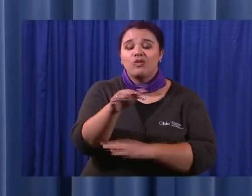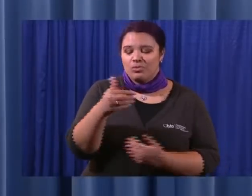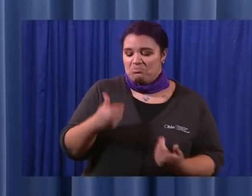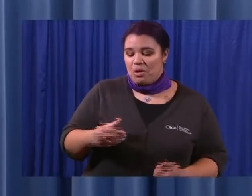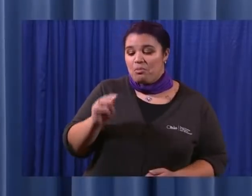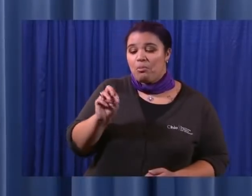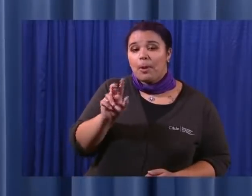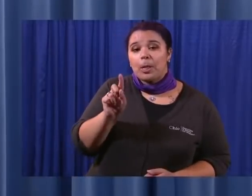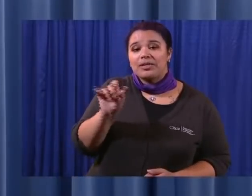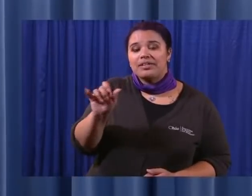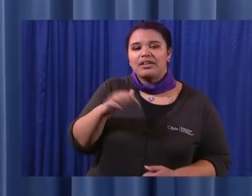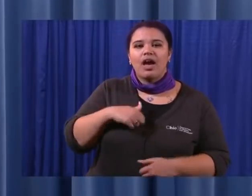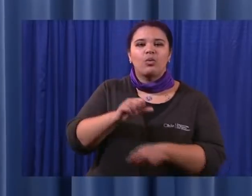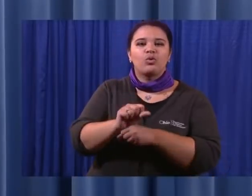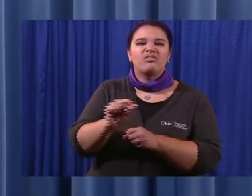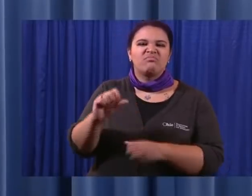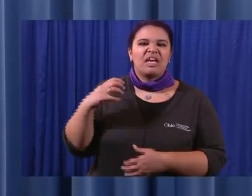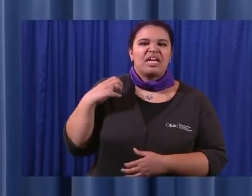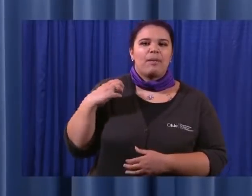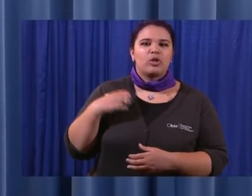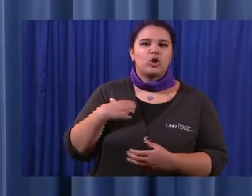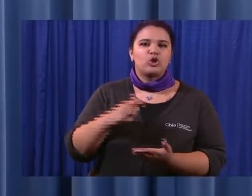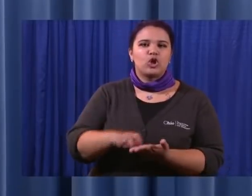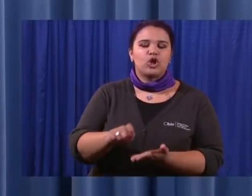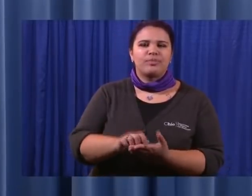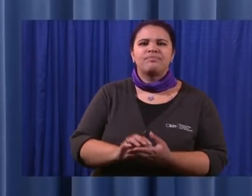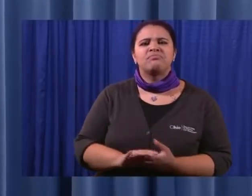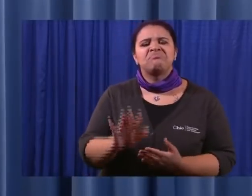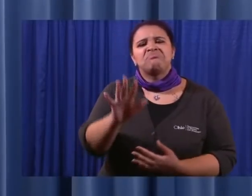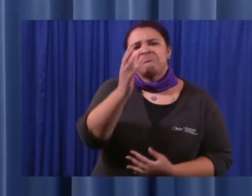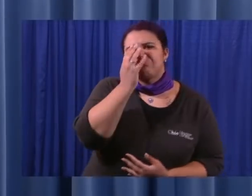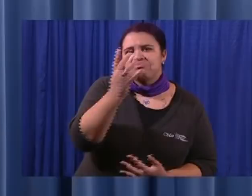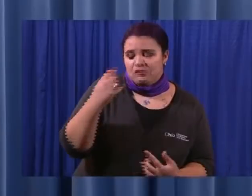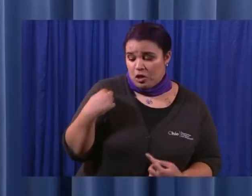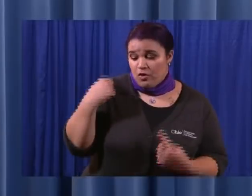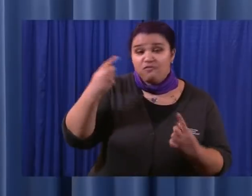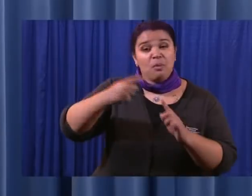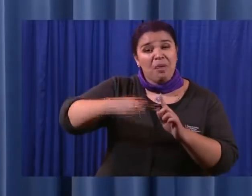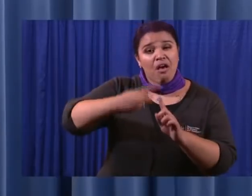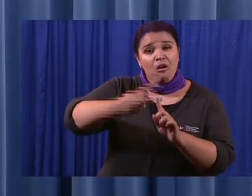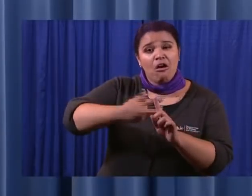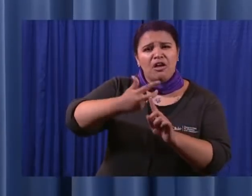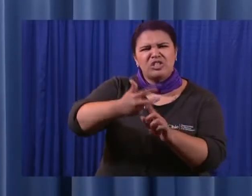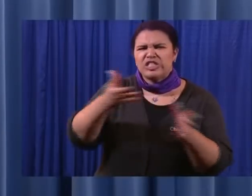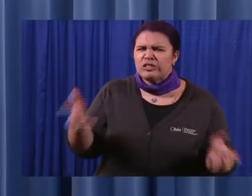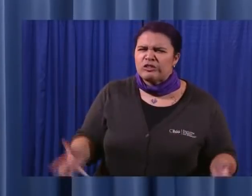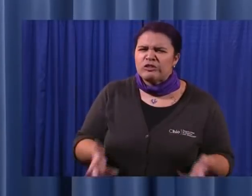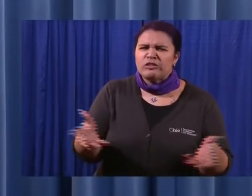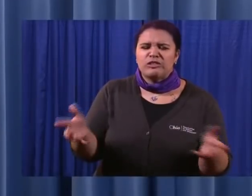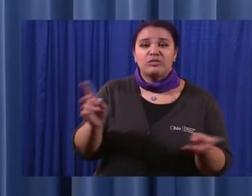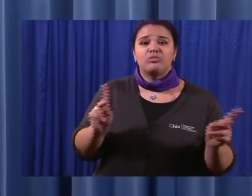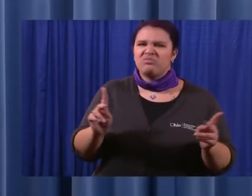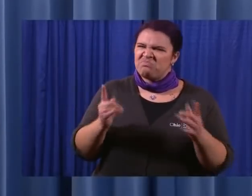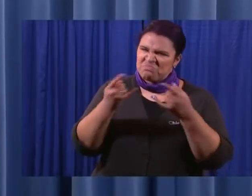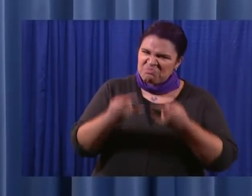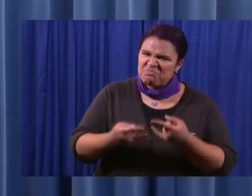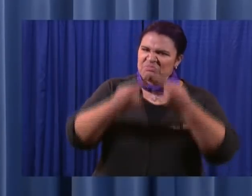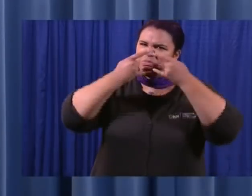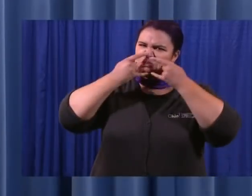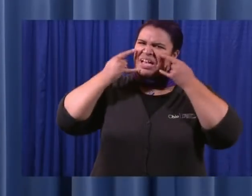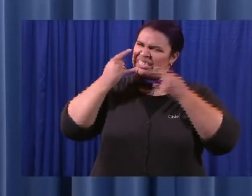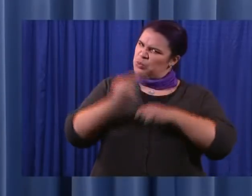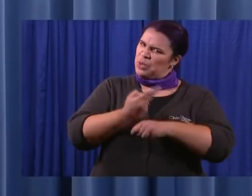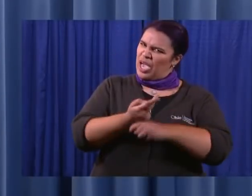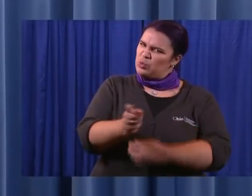Journal. For months, you've been urging Ohioans to wear masks, saying that it's their responsibility to their fellow citizens to